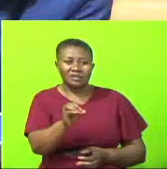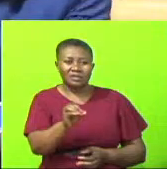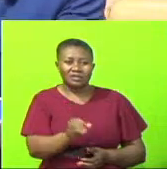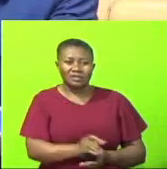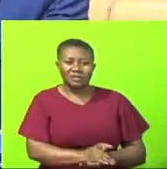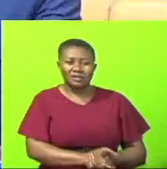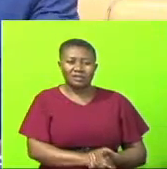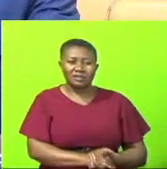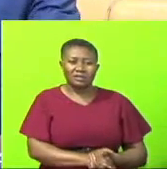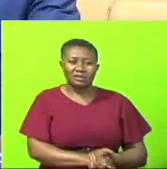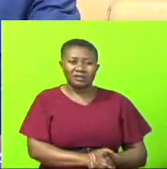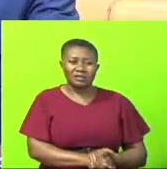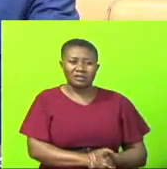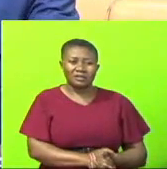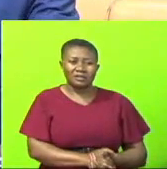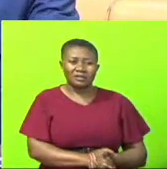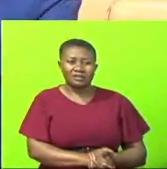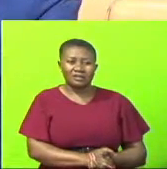It says what can be done.